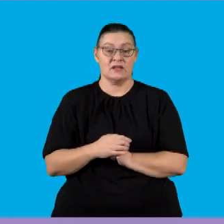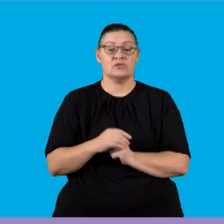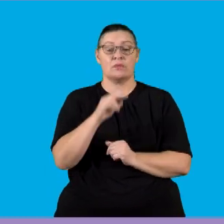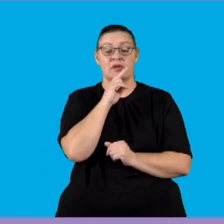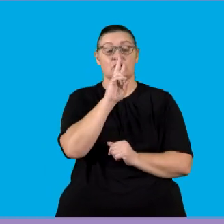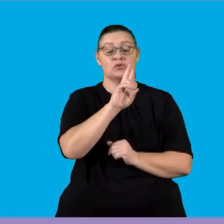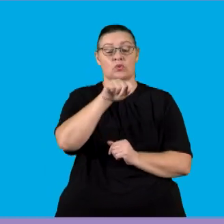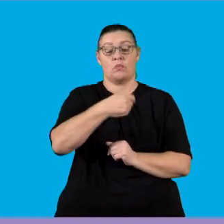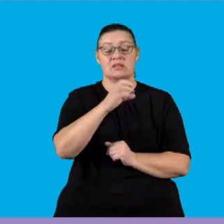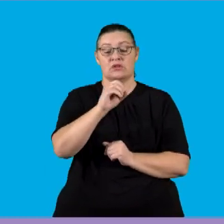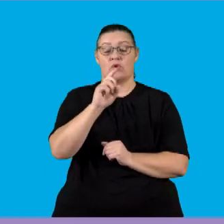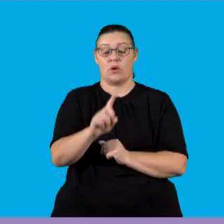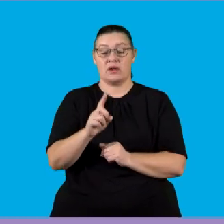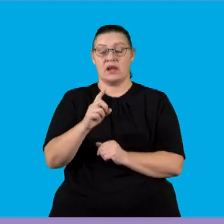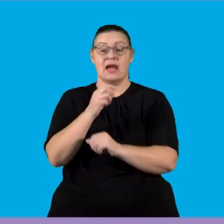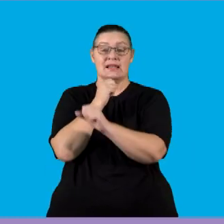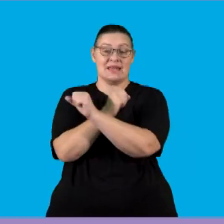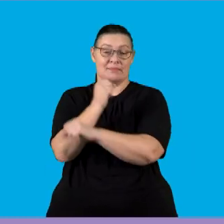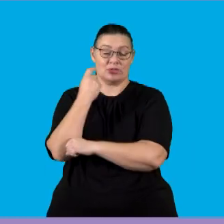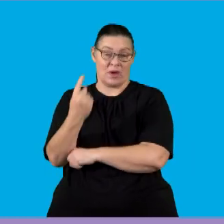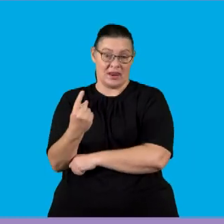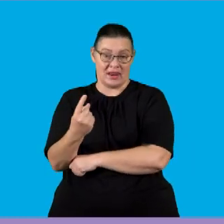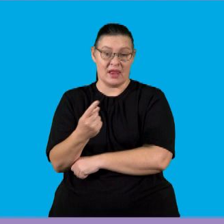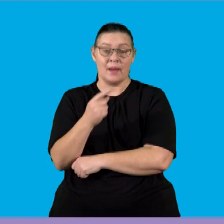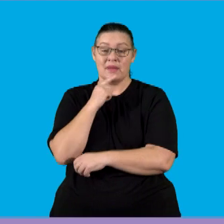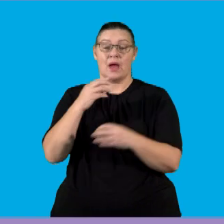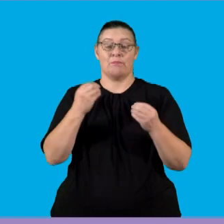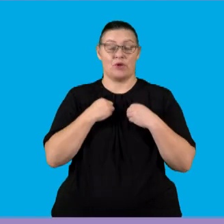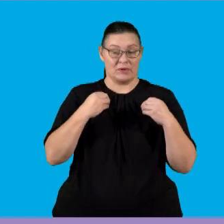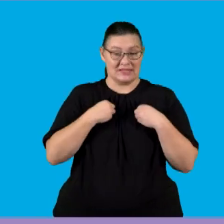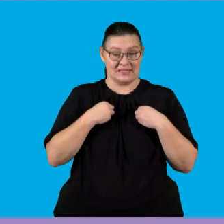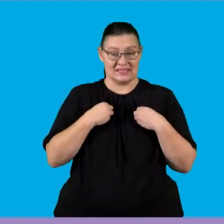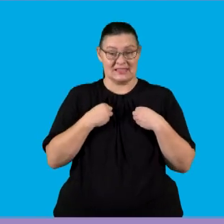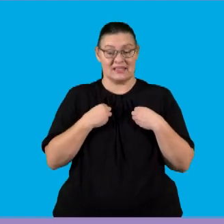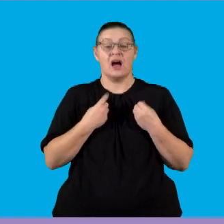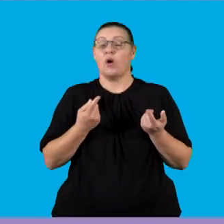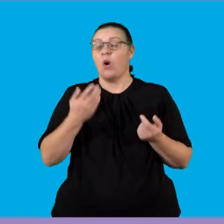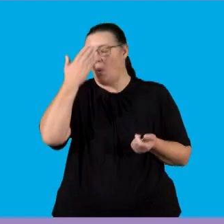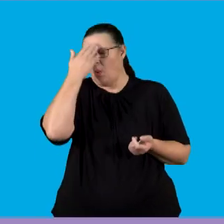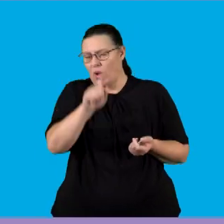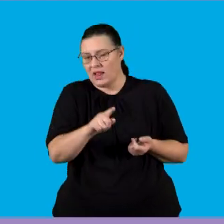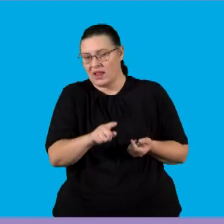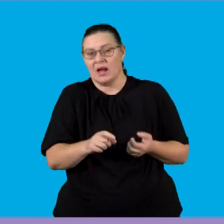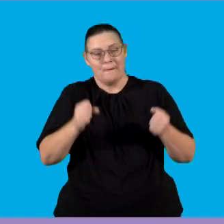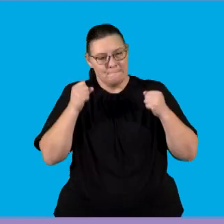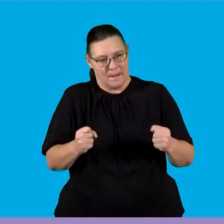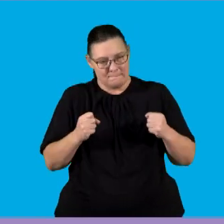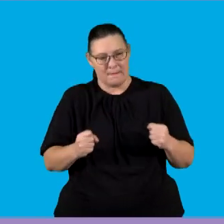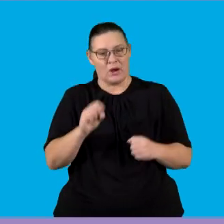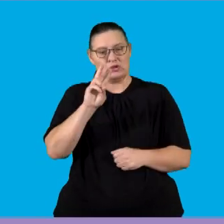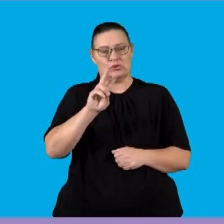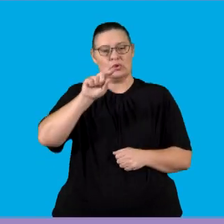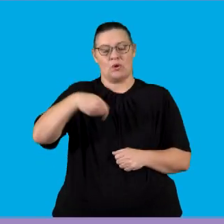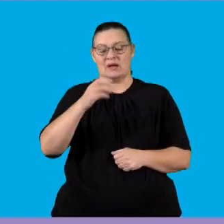So this is 2,01 multiplied by 1. And according to our properties of 1, we know that that is going to